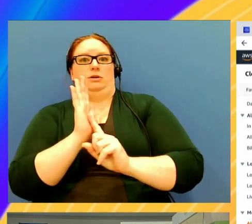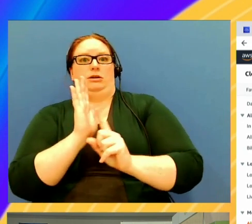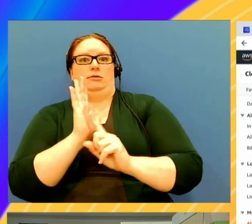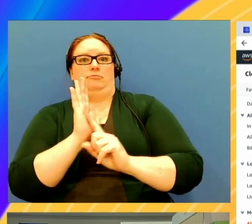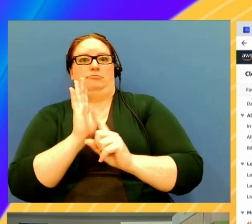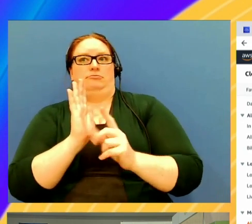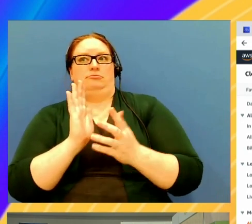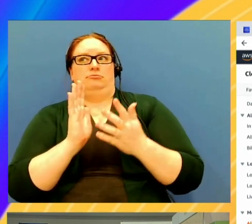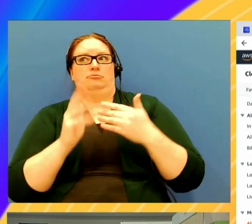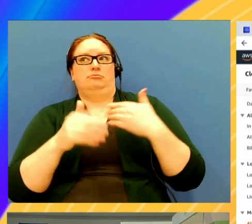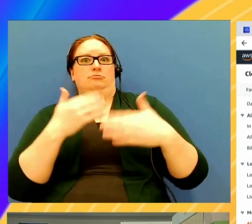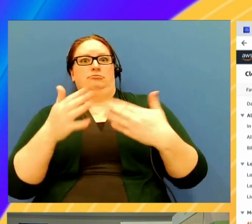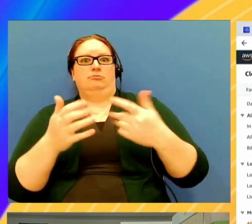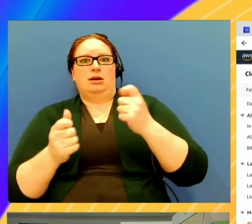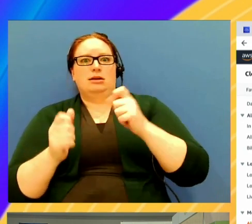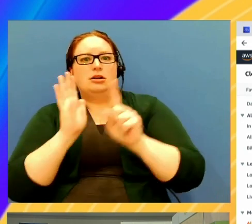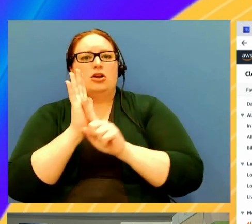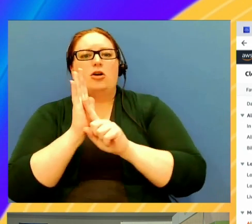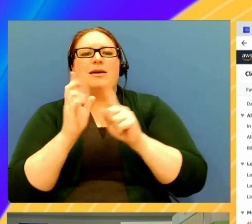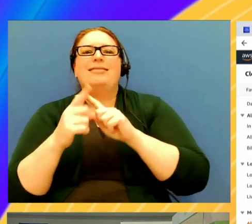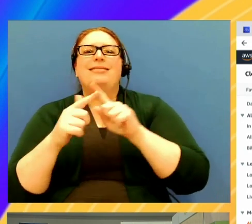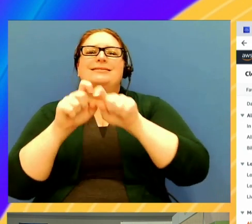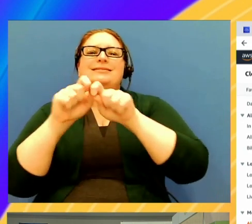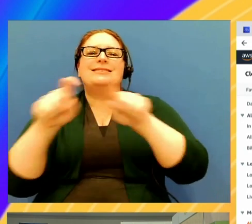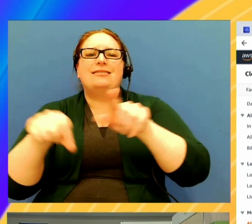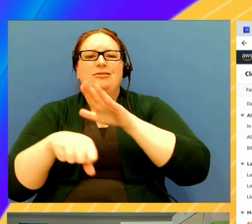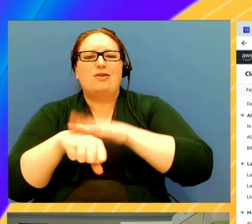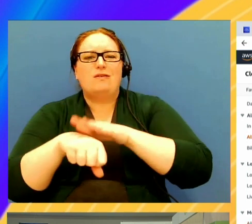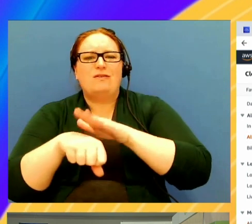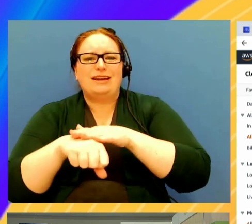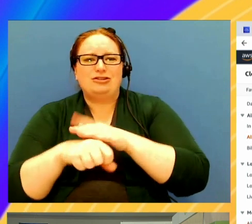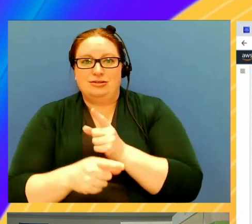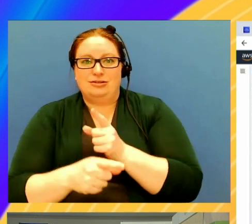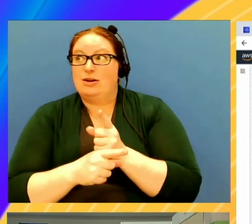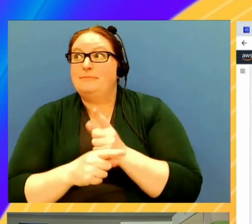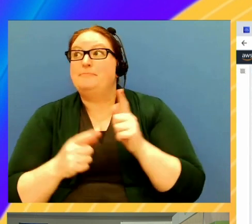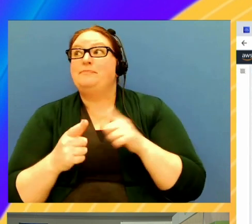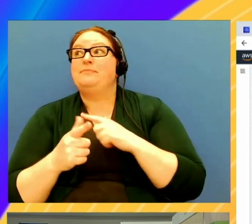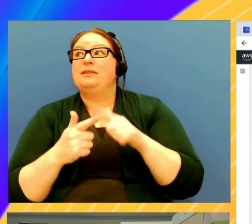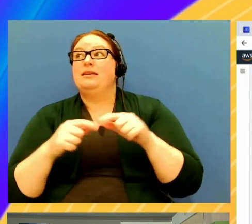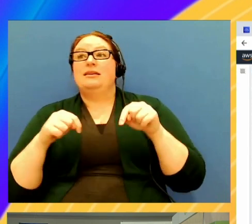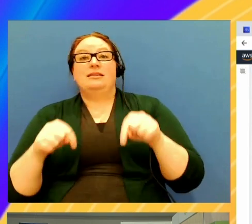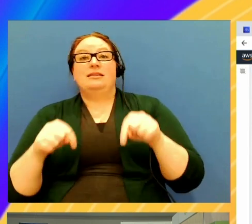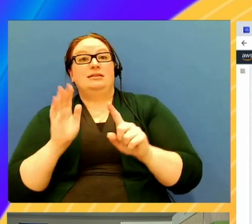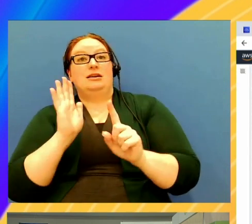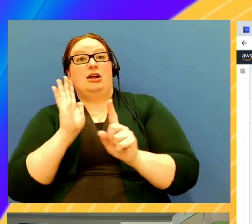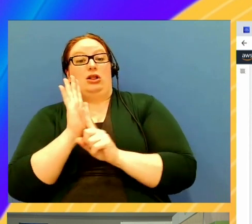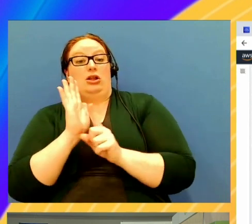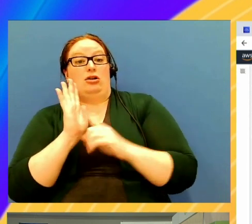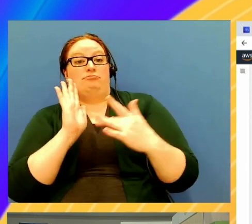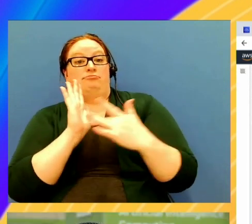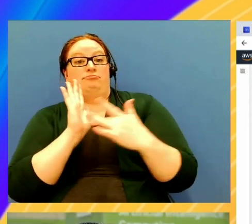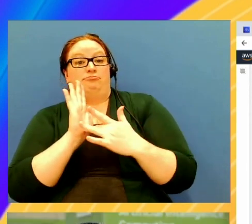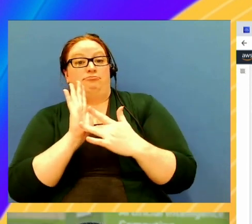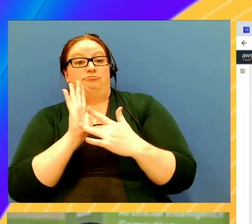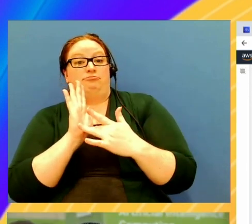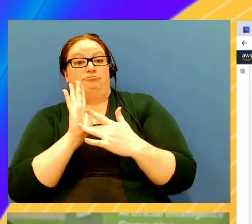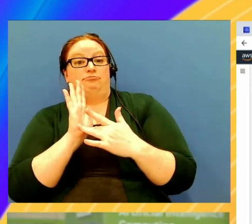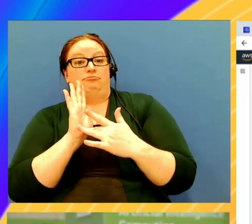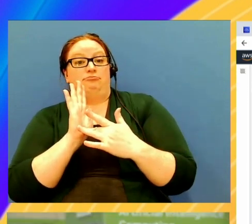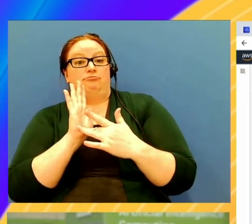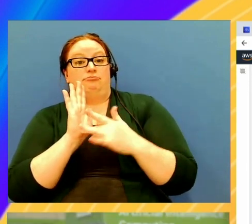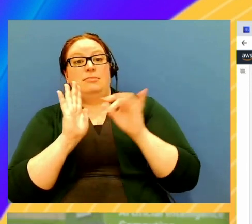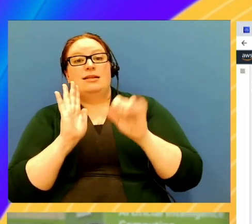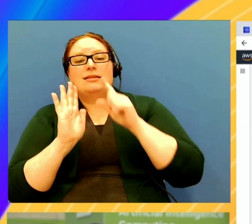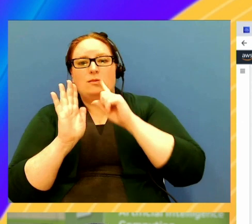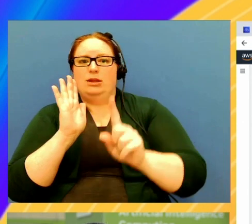considered as a genuine alarm, and then send notifications, right? And then you simply click this alarm button, and that takes you to the alarm